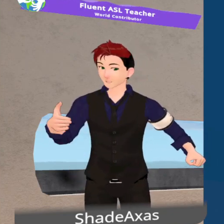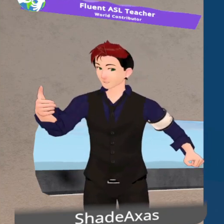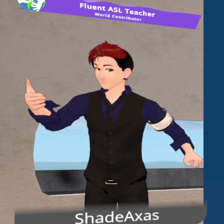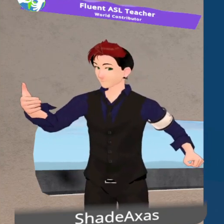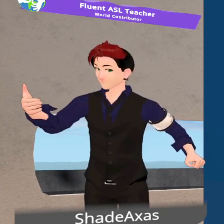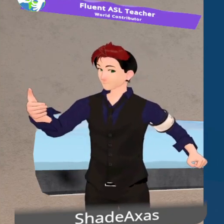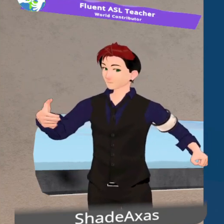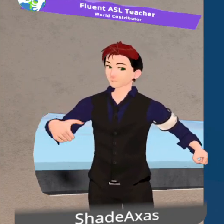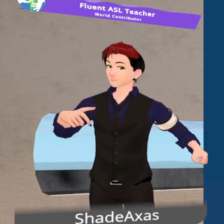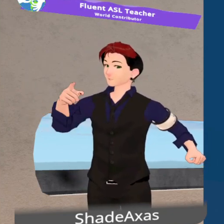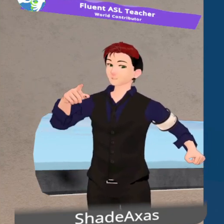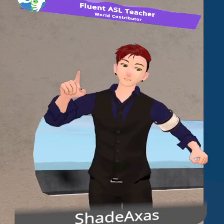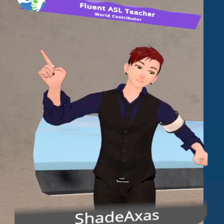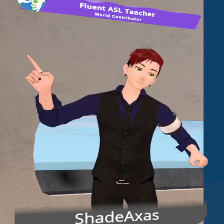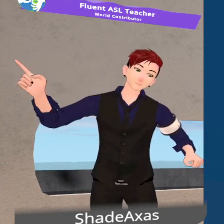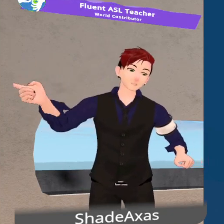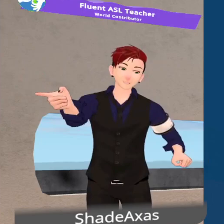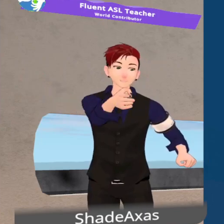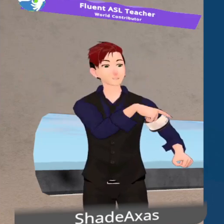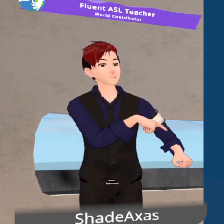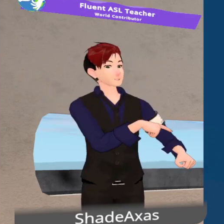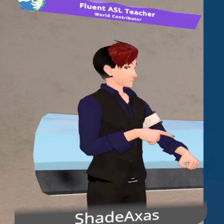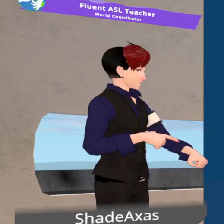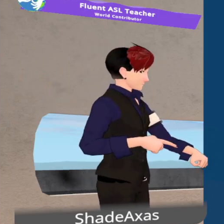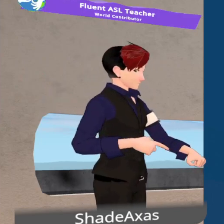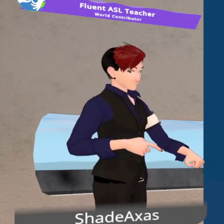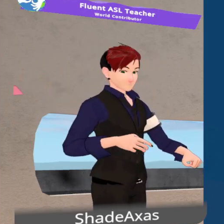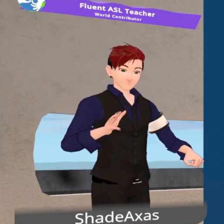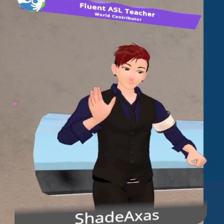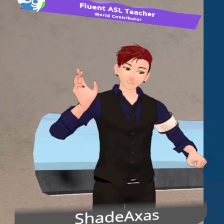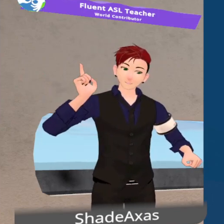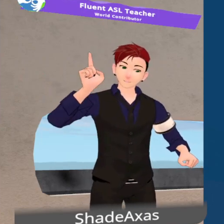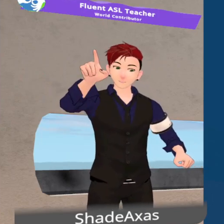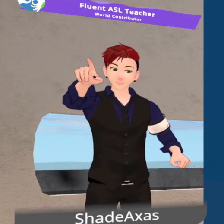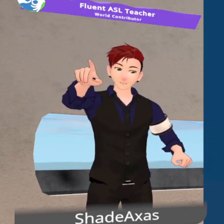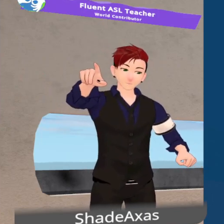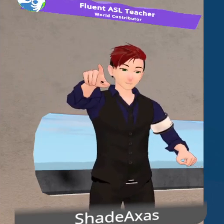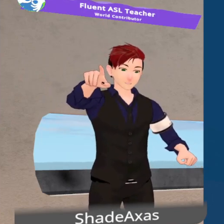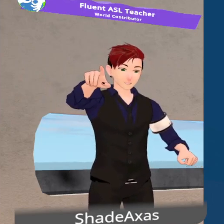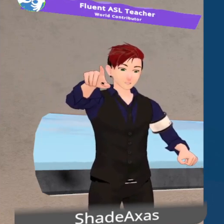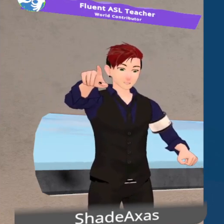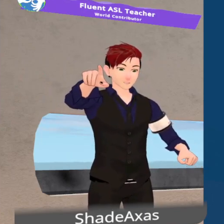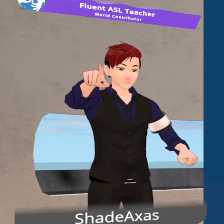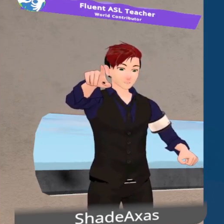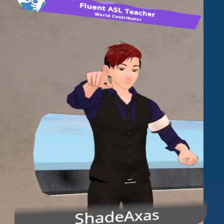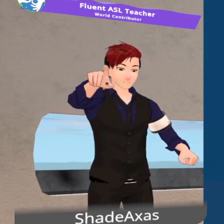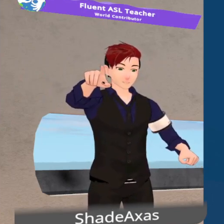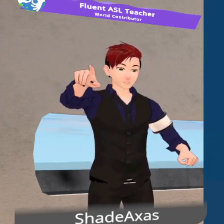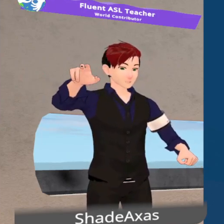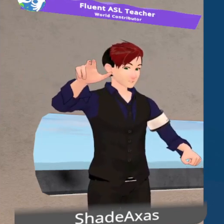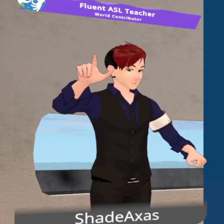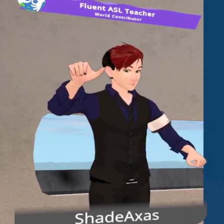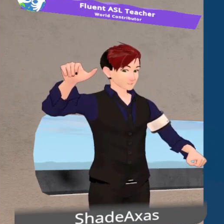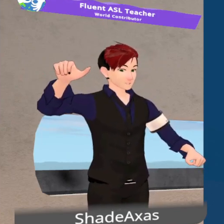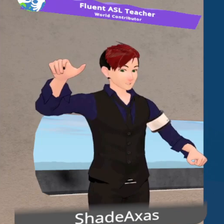All right. Okay, with that, let's take a picture. We're